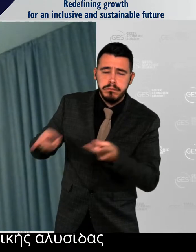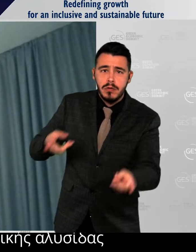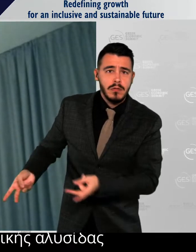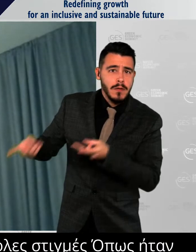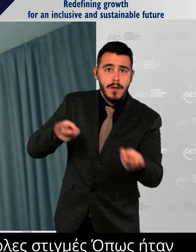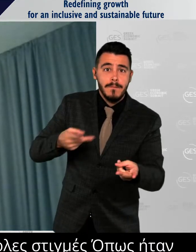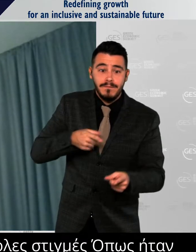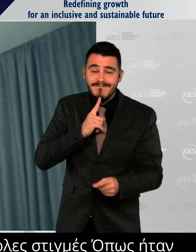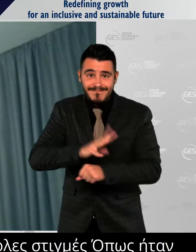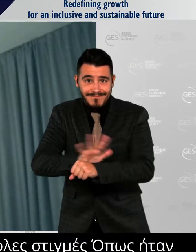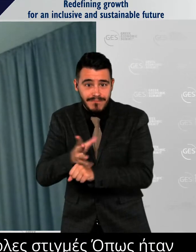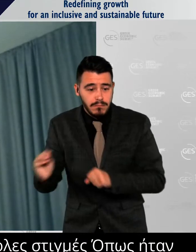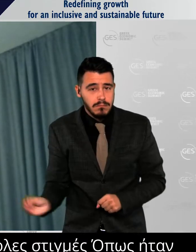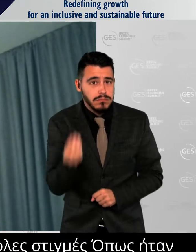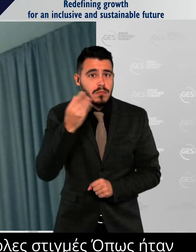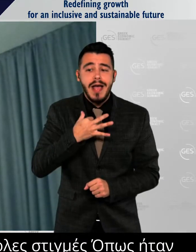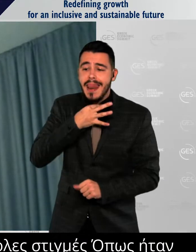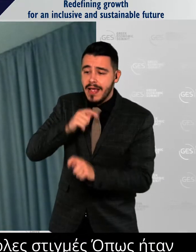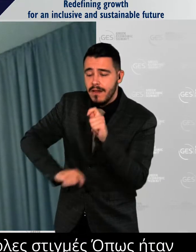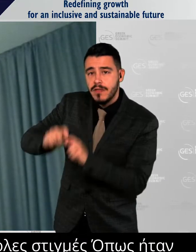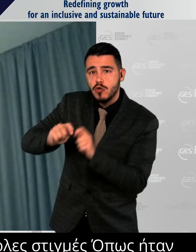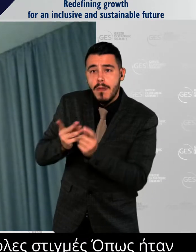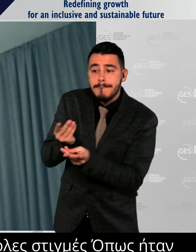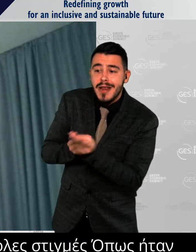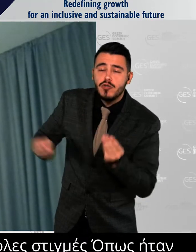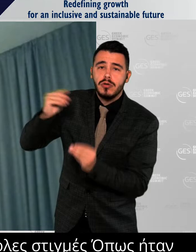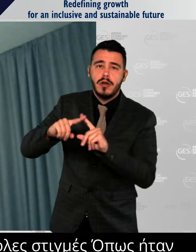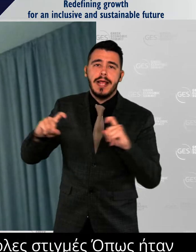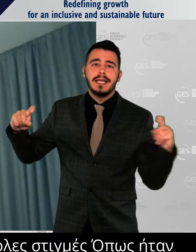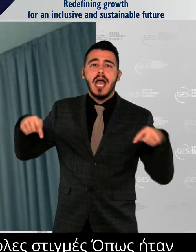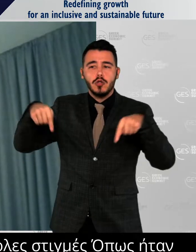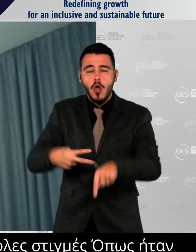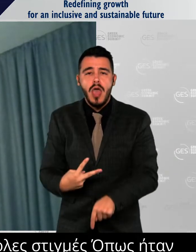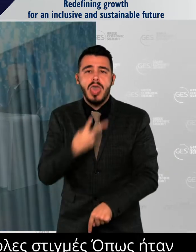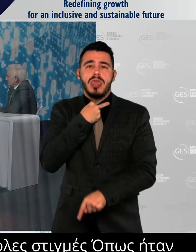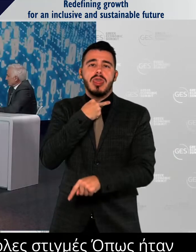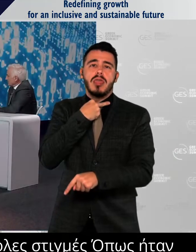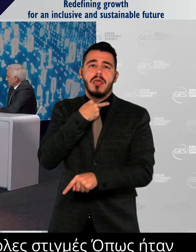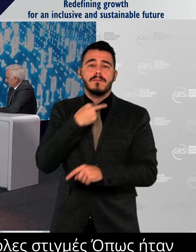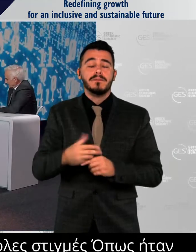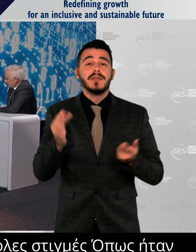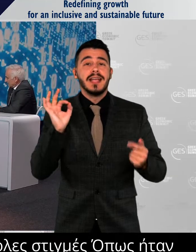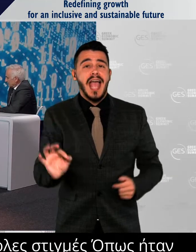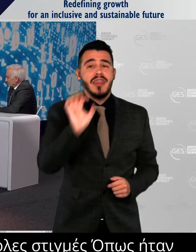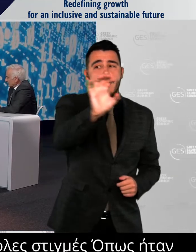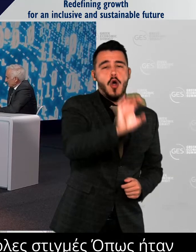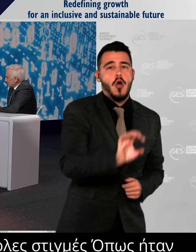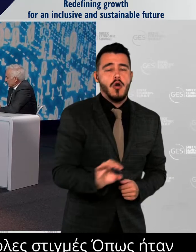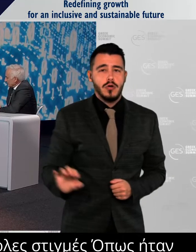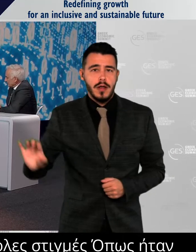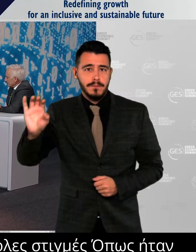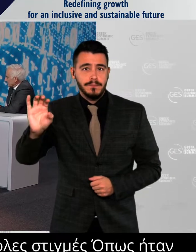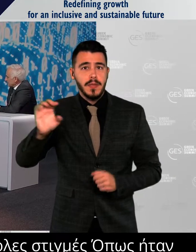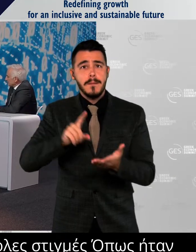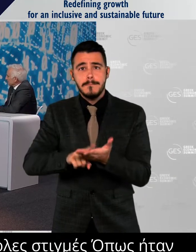by operations, the COVID pandemic situation in factories, as an example. Of course, Cisco being